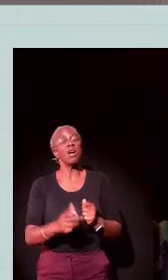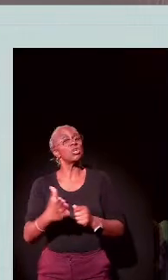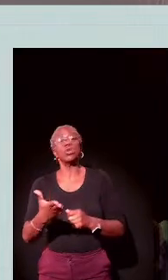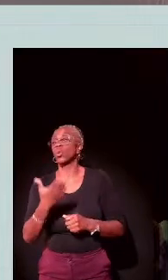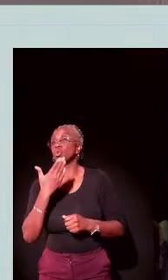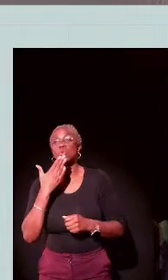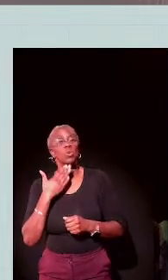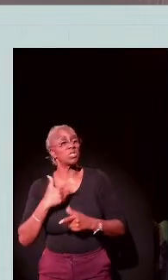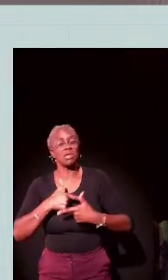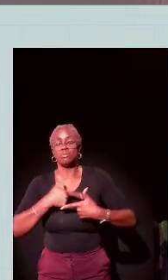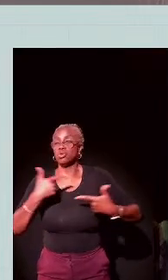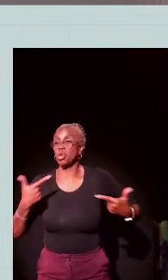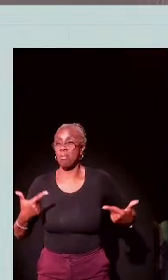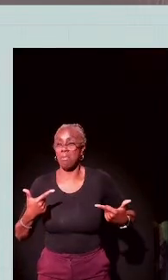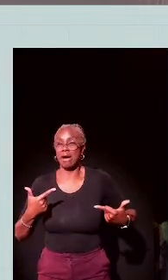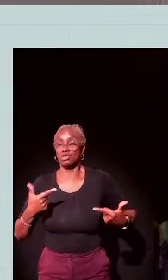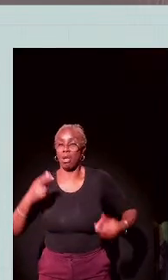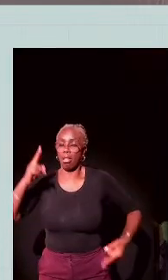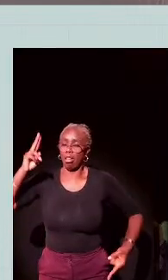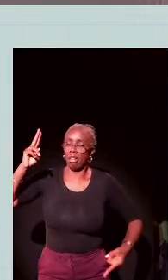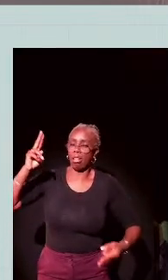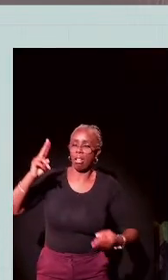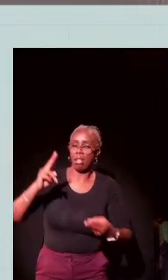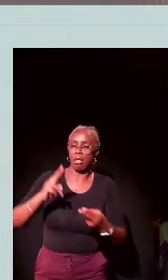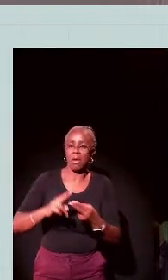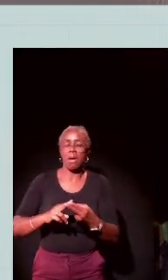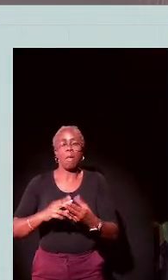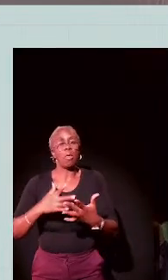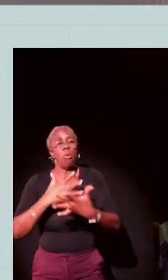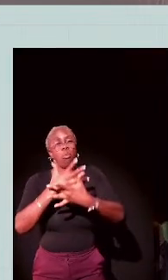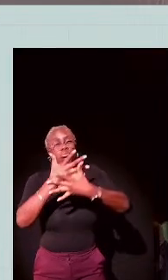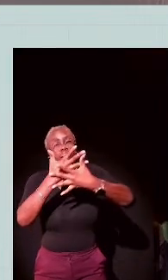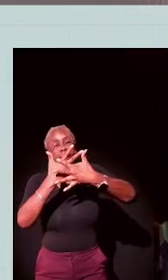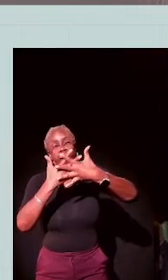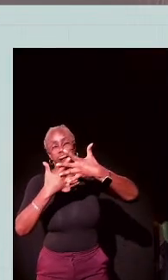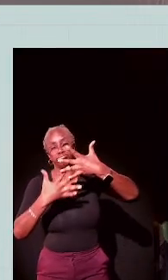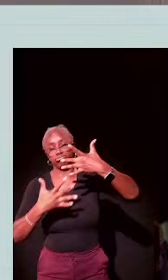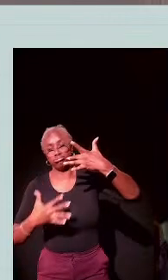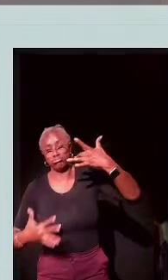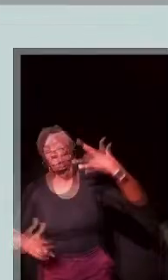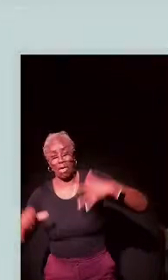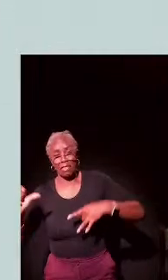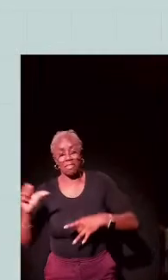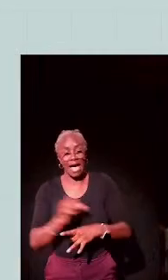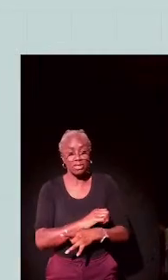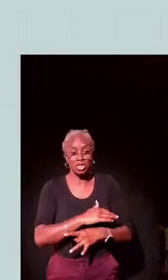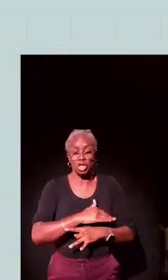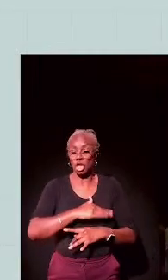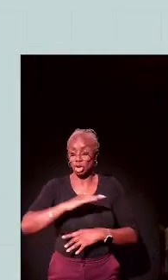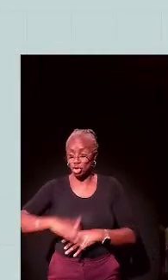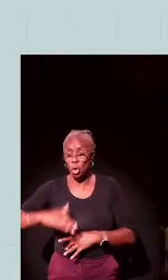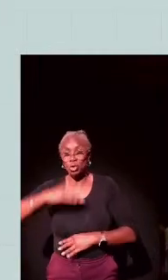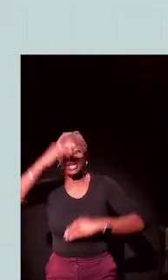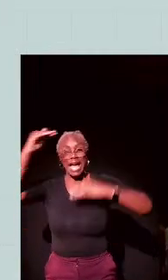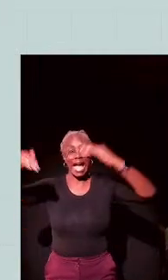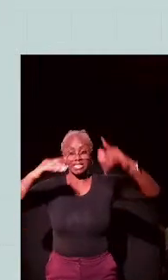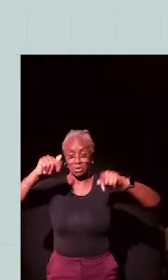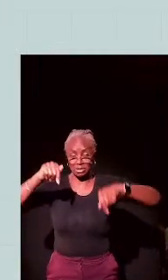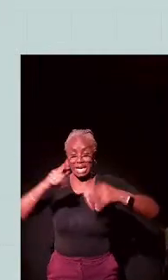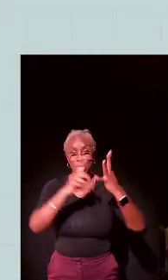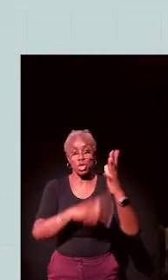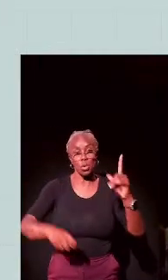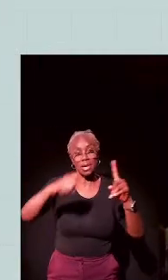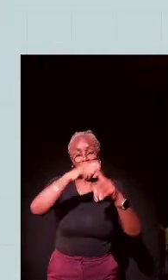much. And quite a few, about 110,000 people, including children and adults, experience it in the UK itself.